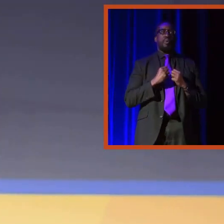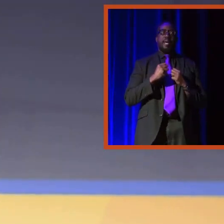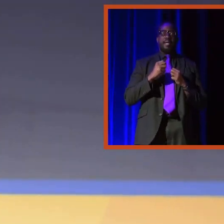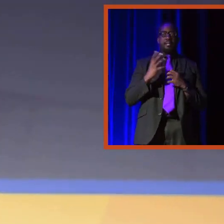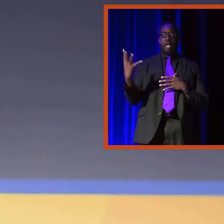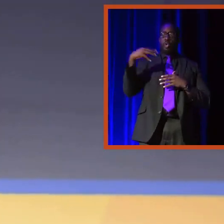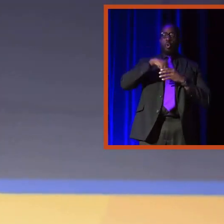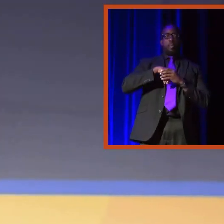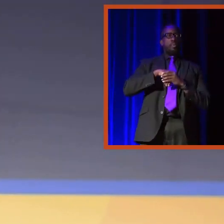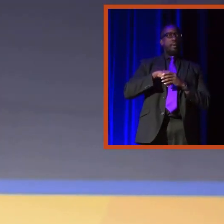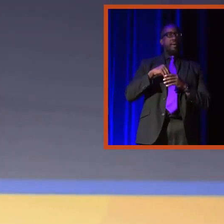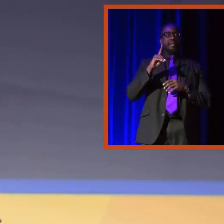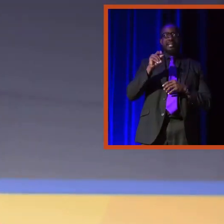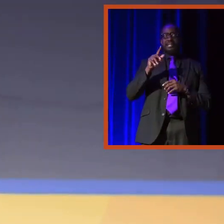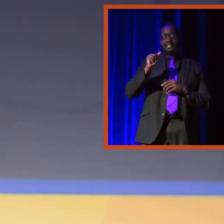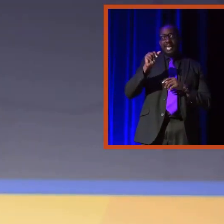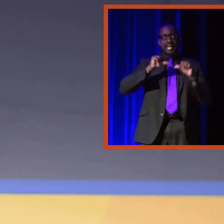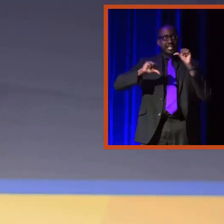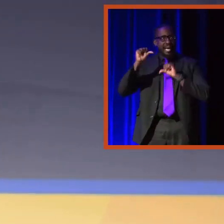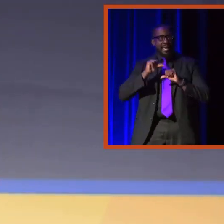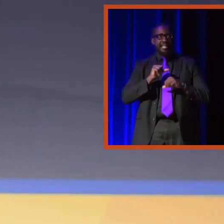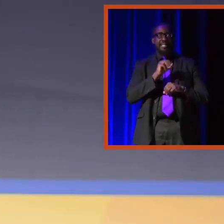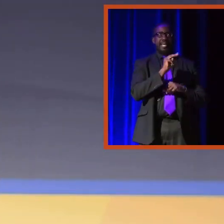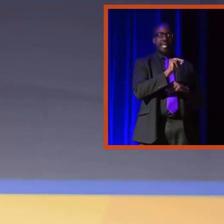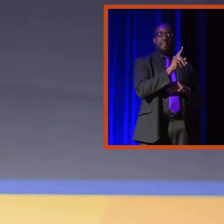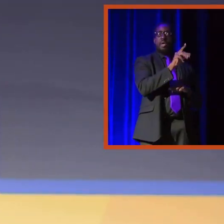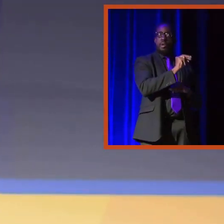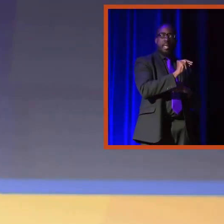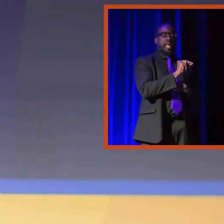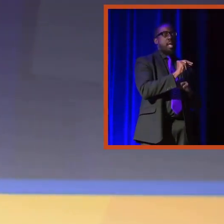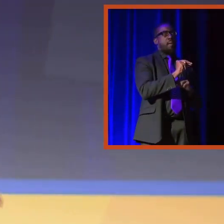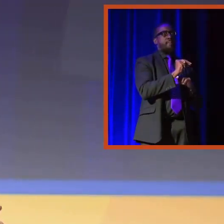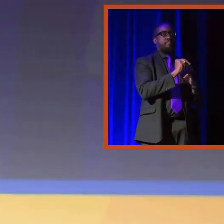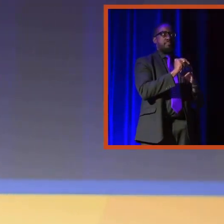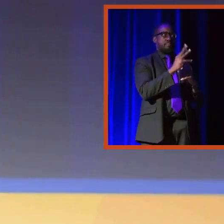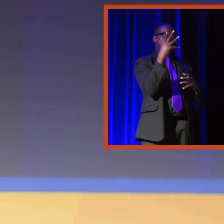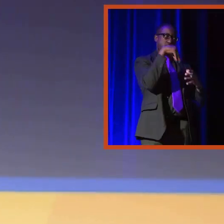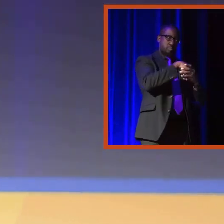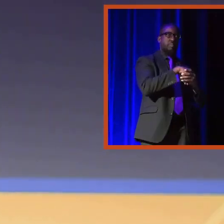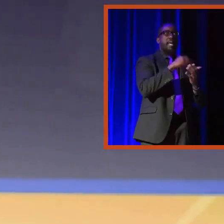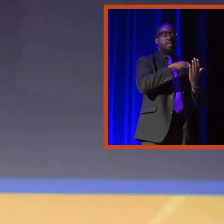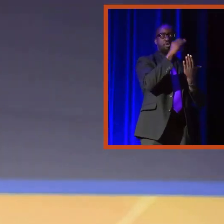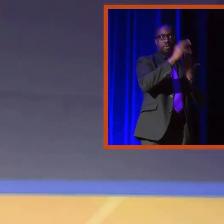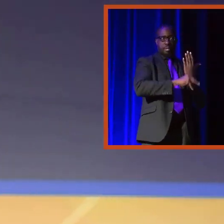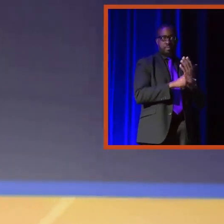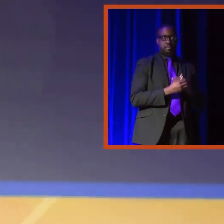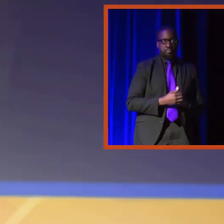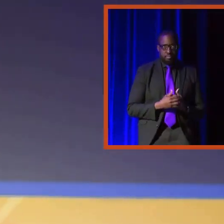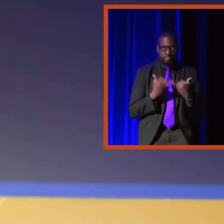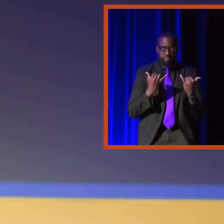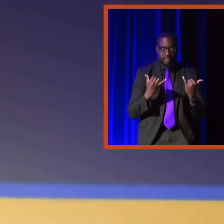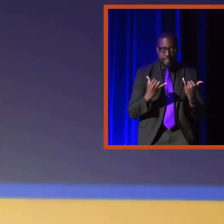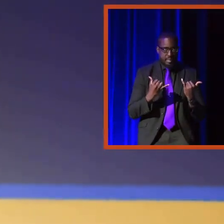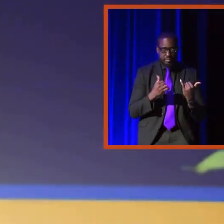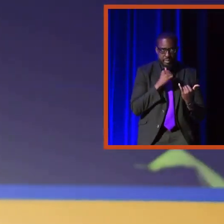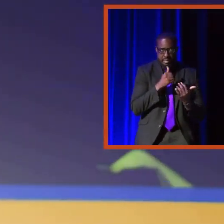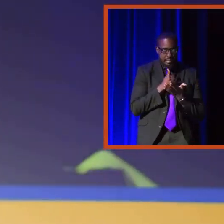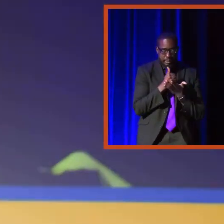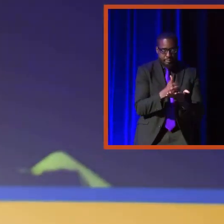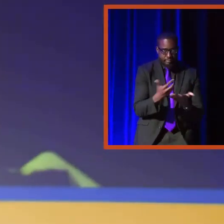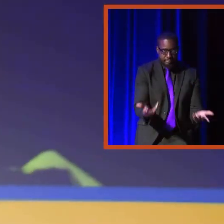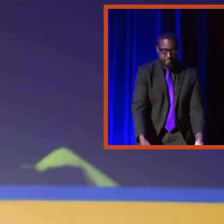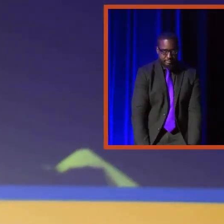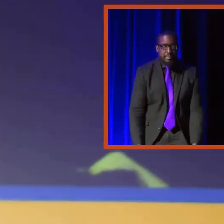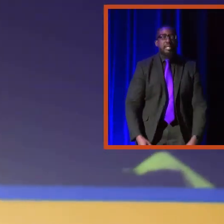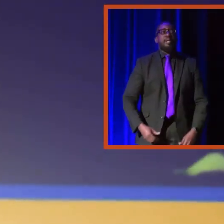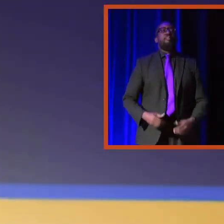education into the curriculum. It has to happen. That does not help you right now. The version of this that helps you right now, there